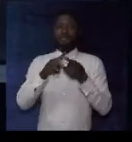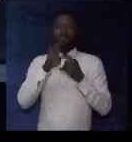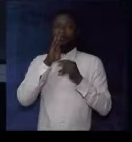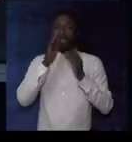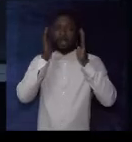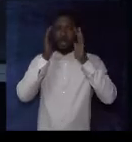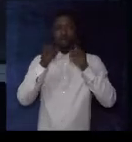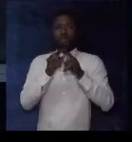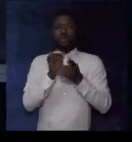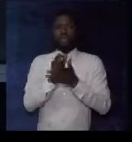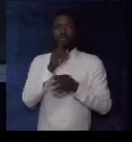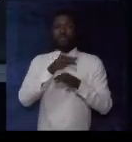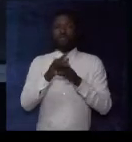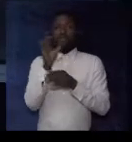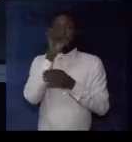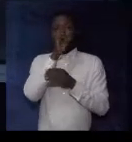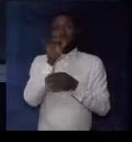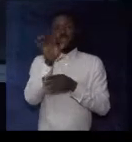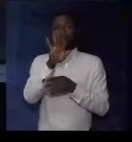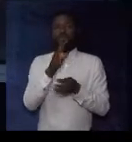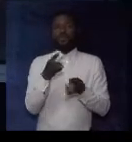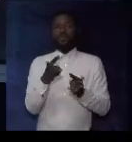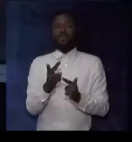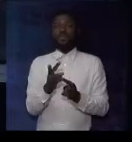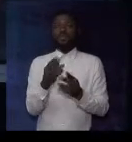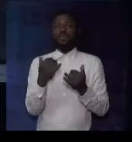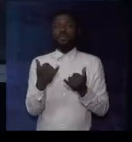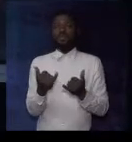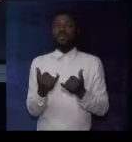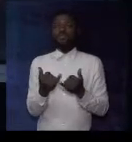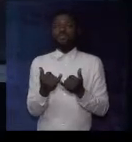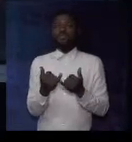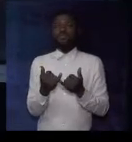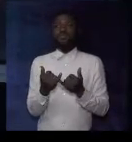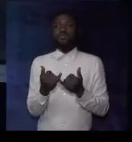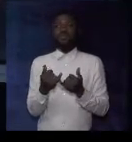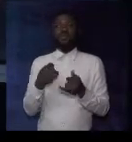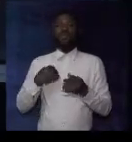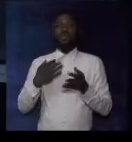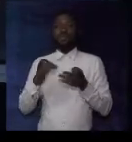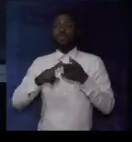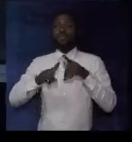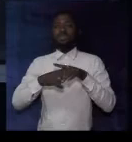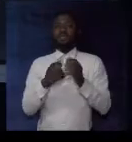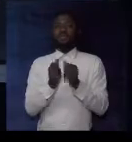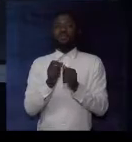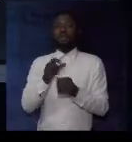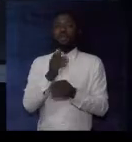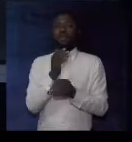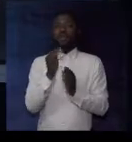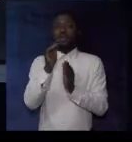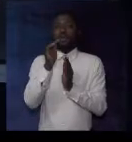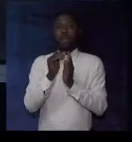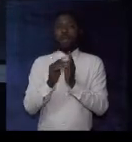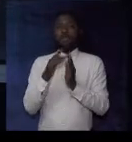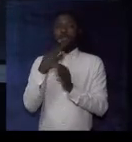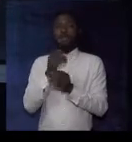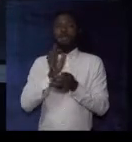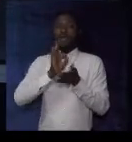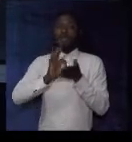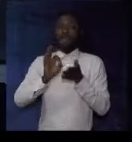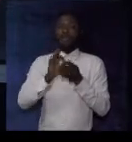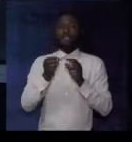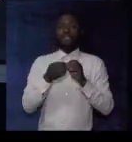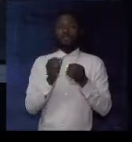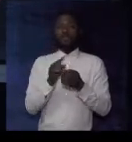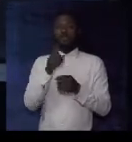details that you need to pay attention to so that you do not miss your way. Now, we're starting with our order